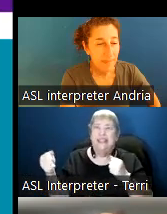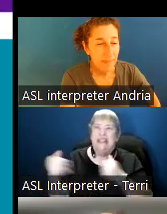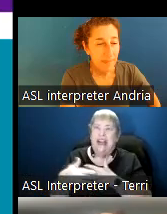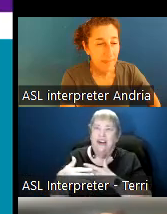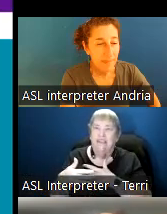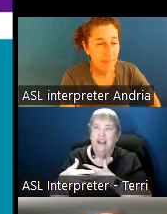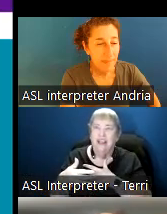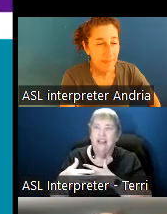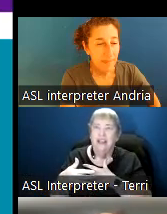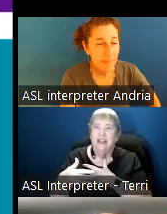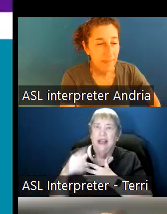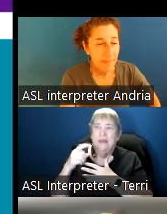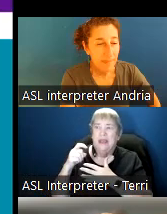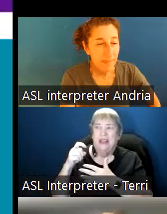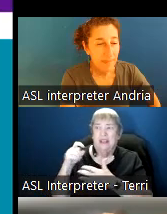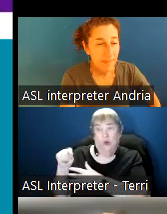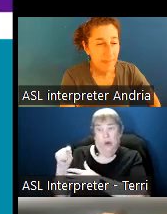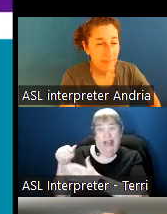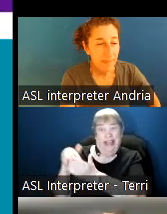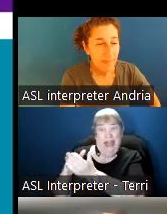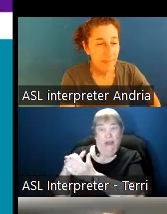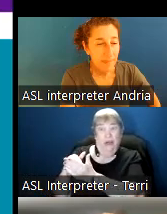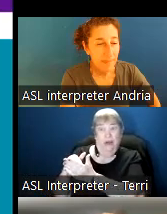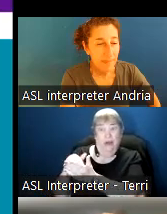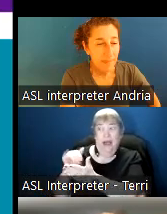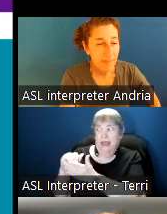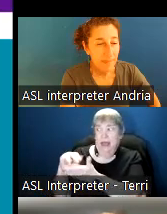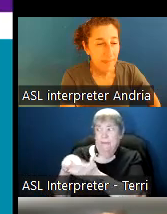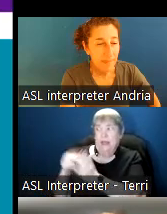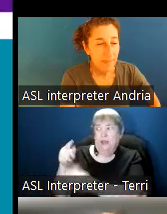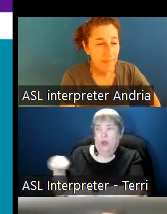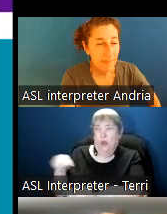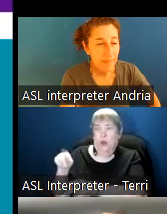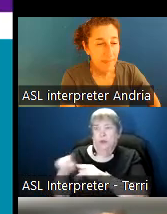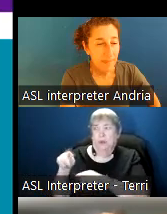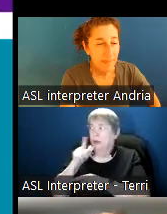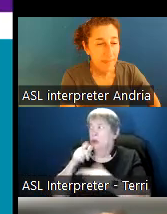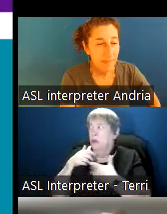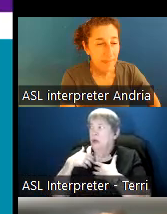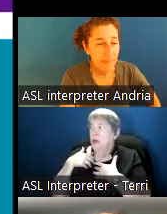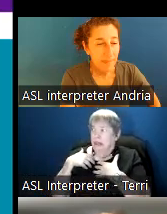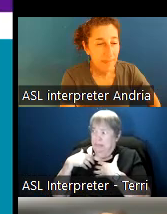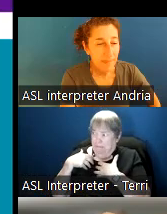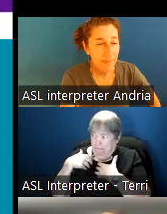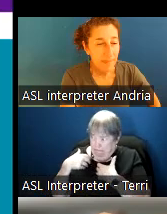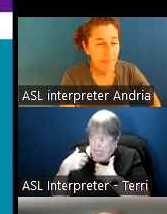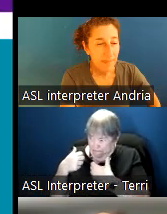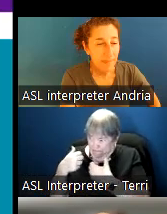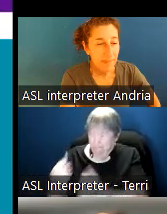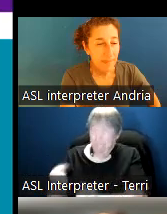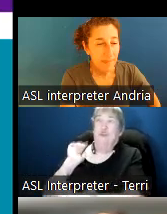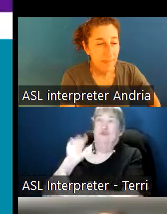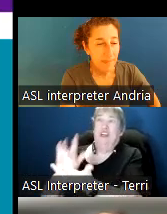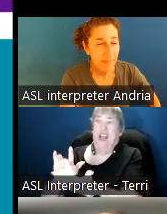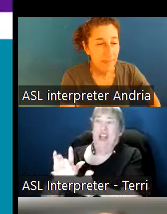Because those are just the people who are reaching out, right? Those are the people who are saying, that's it.